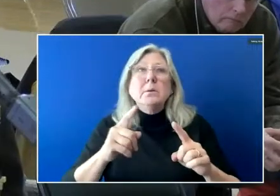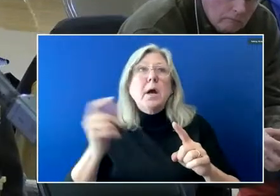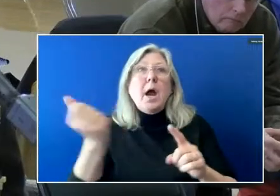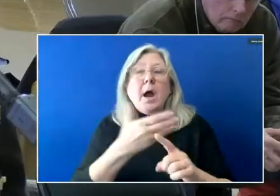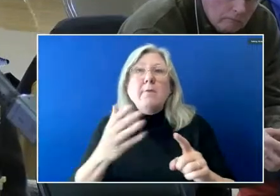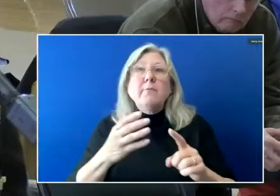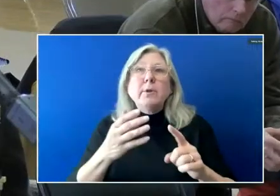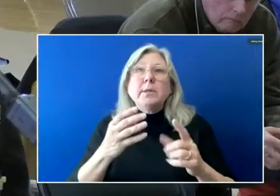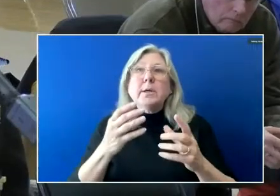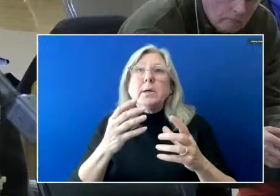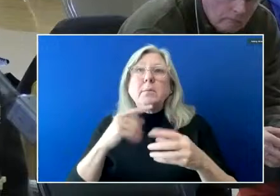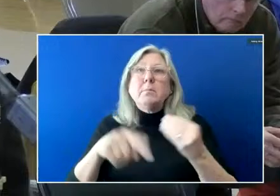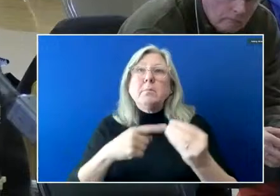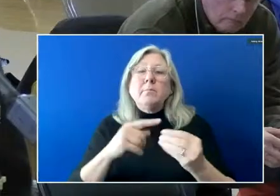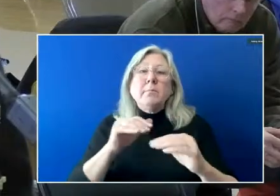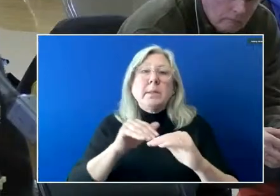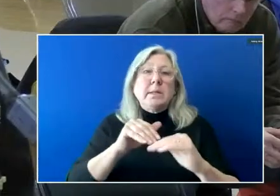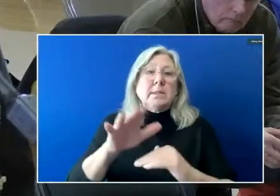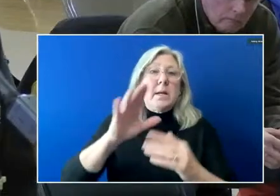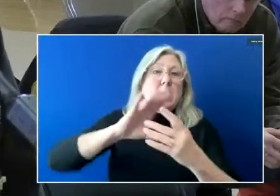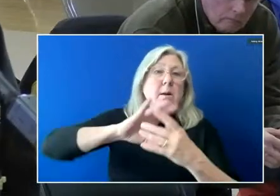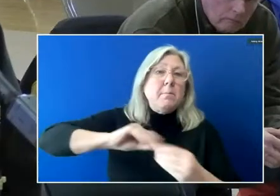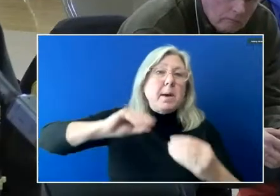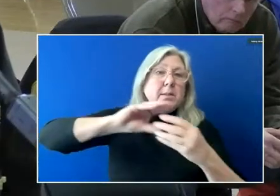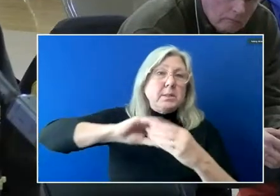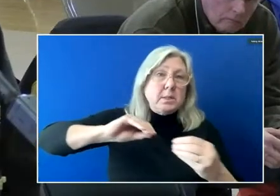a message